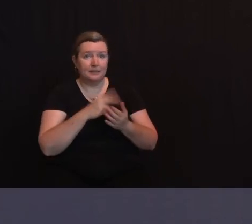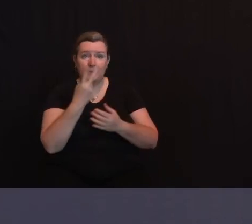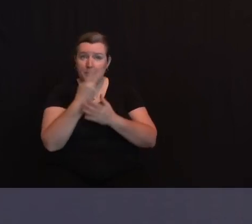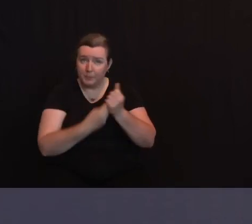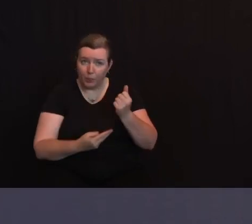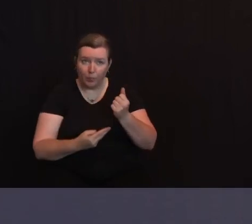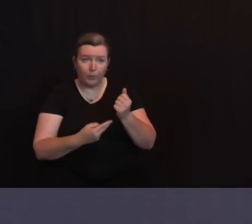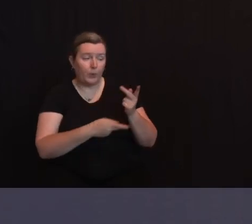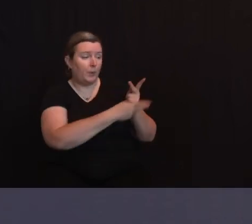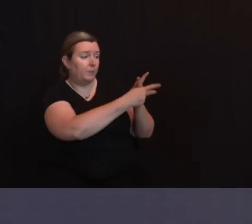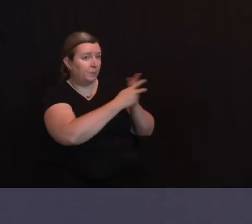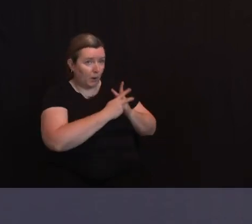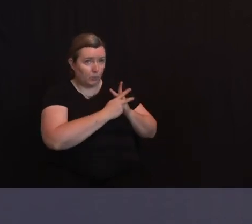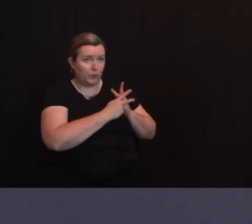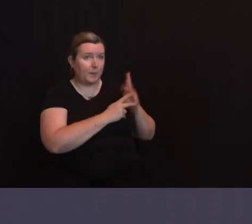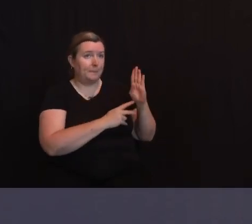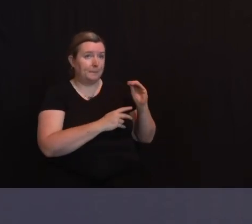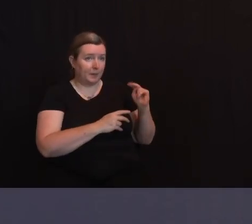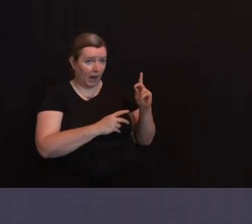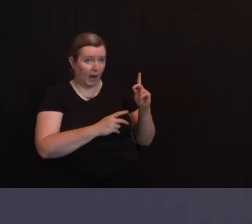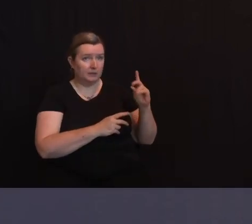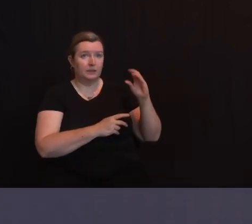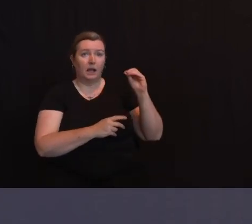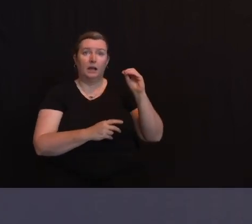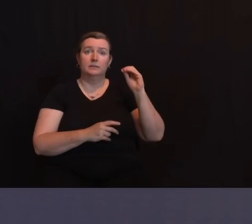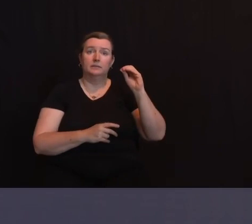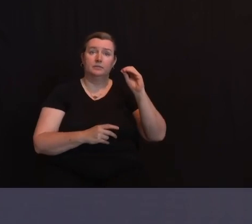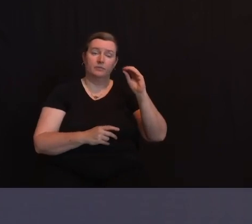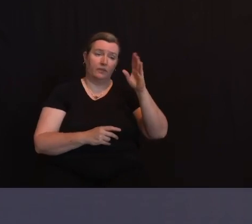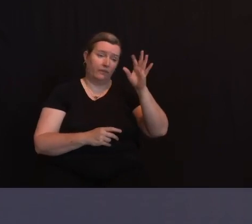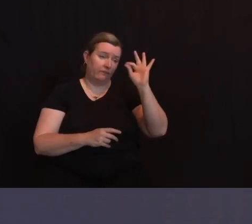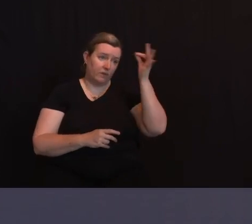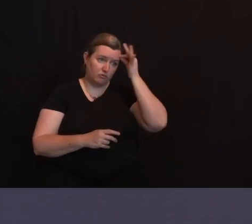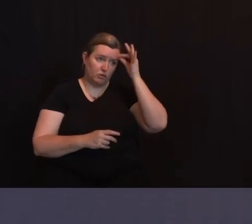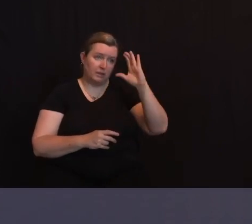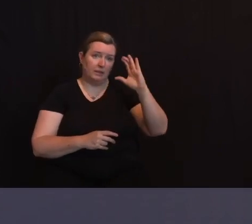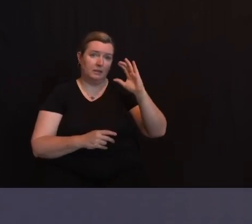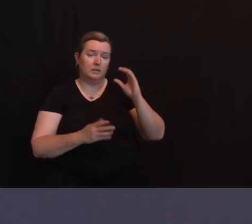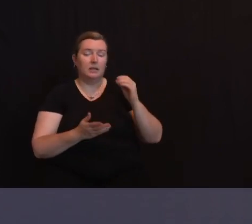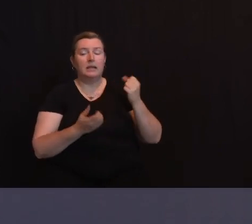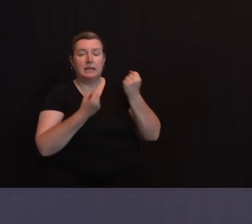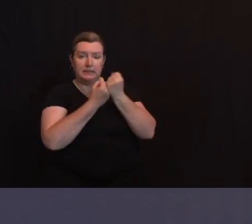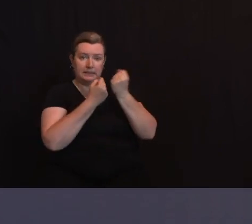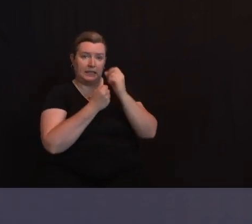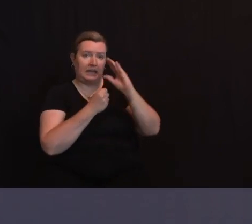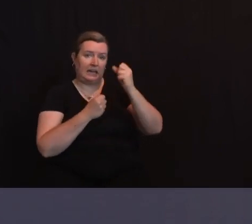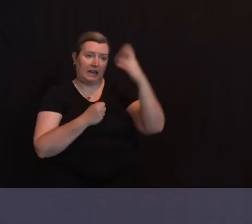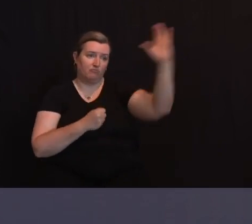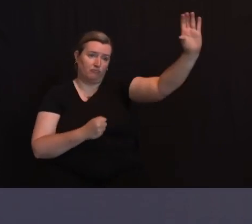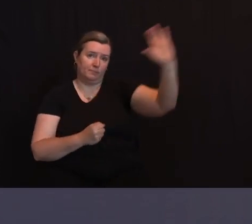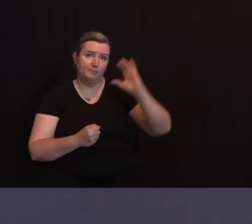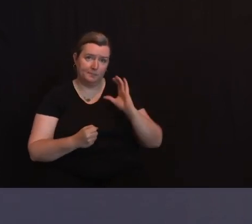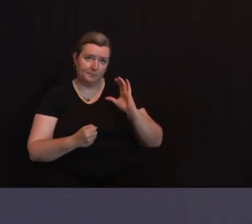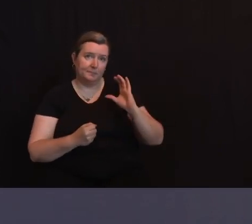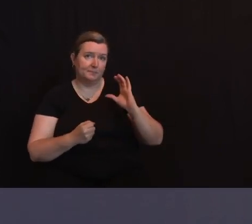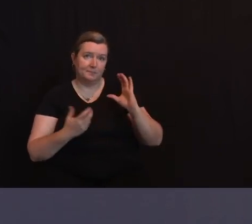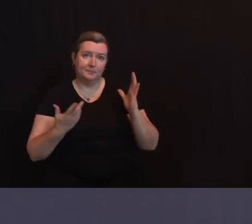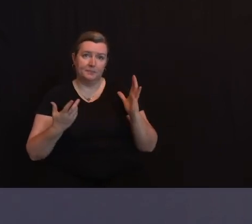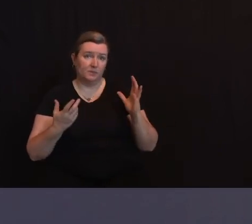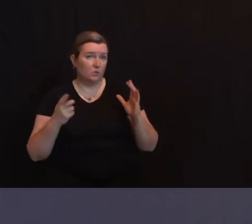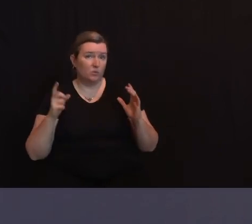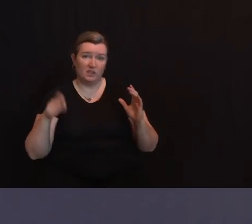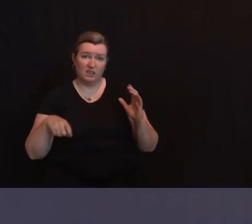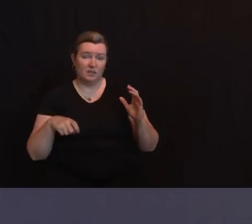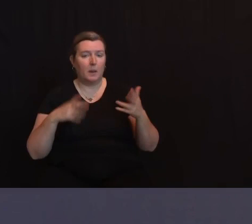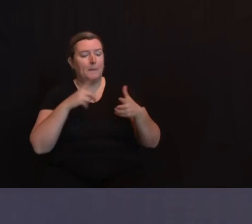borrowing capability as well as the federal assistance and potentially, I think, increasingly other revenue sources.